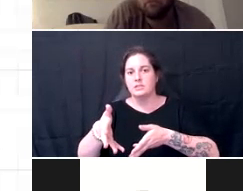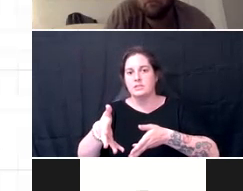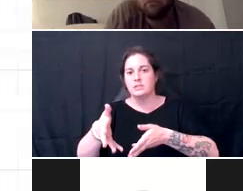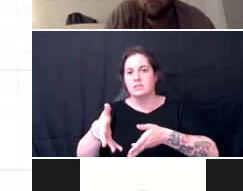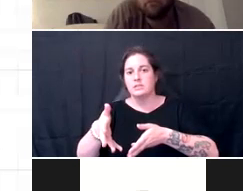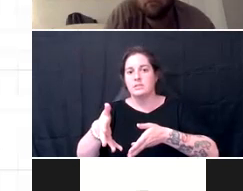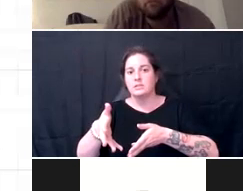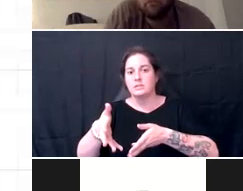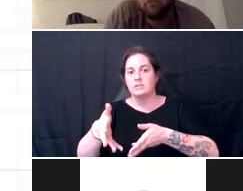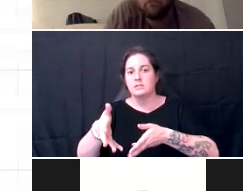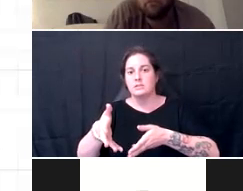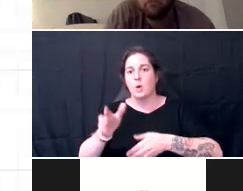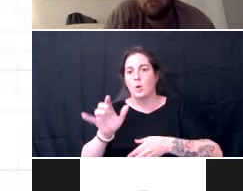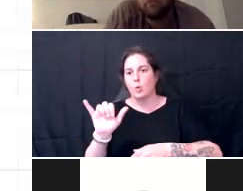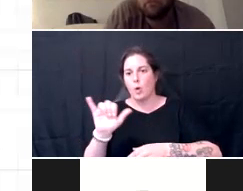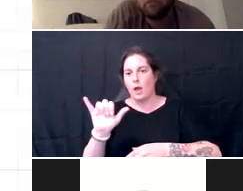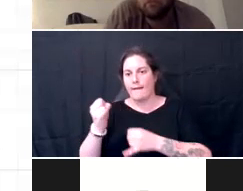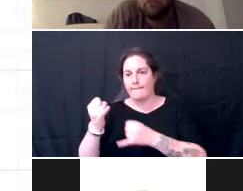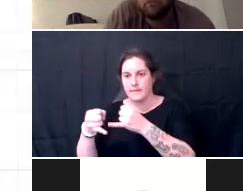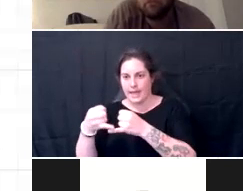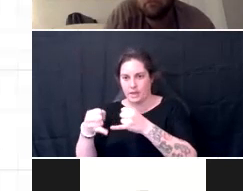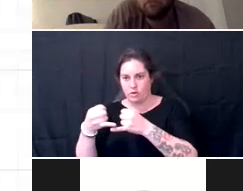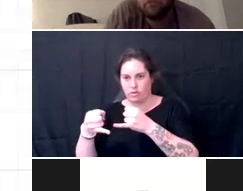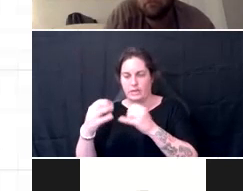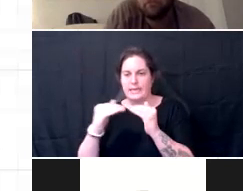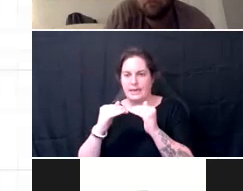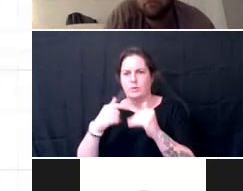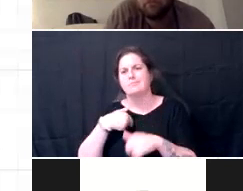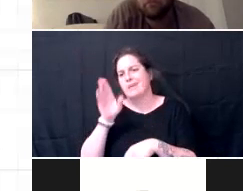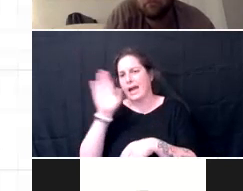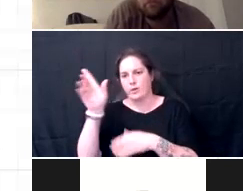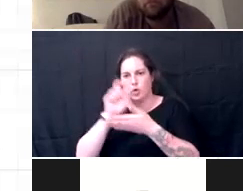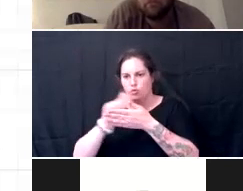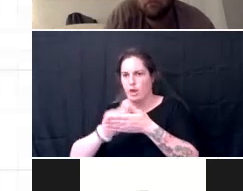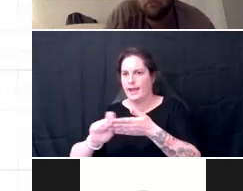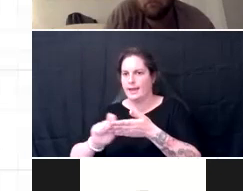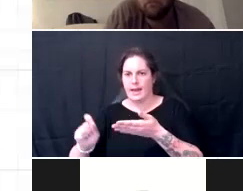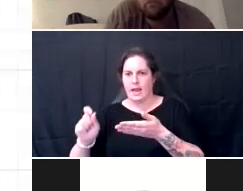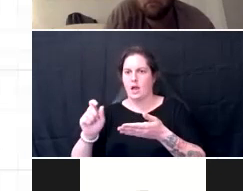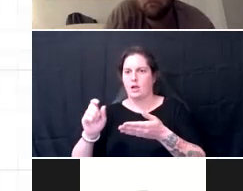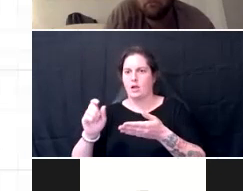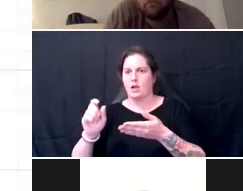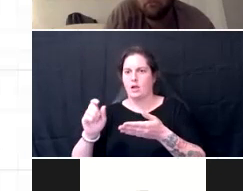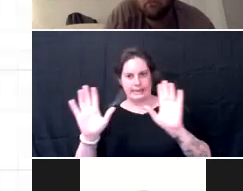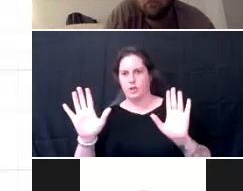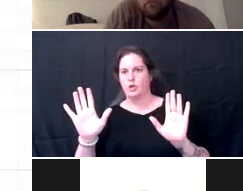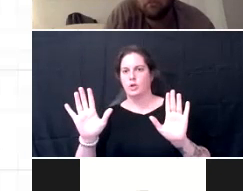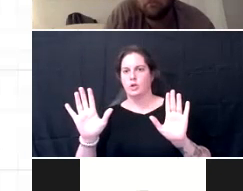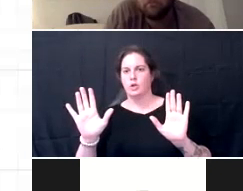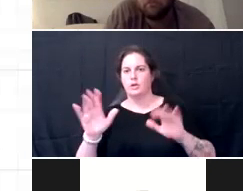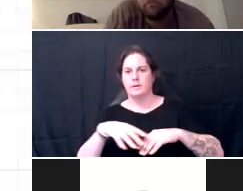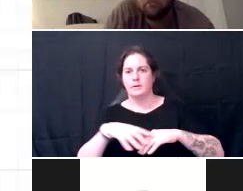y final equals, and I'll write it all out just to be thorough,